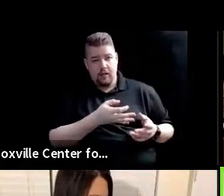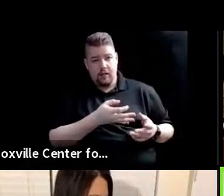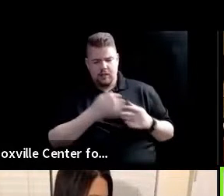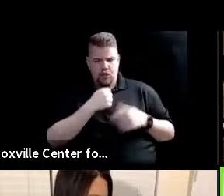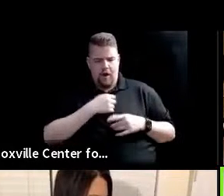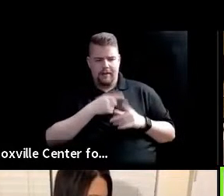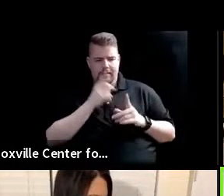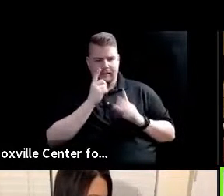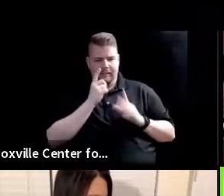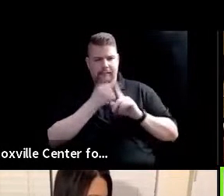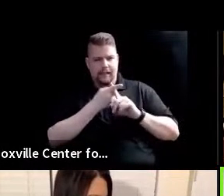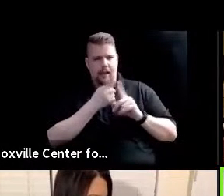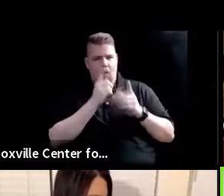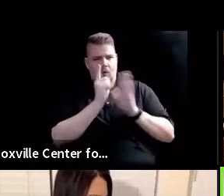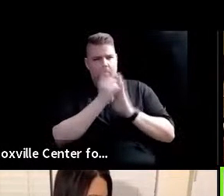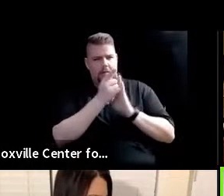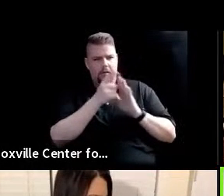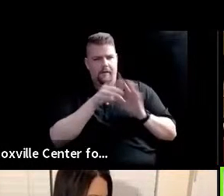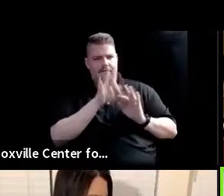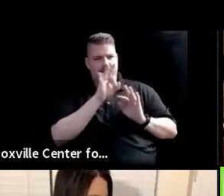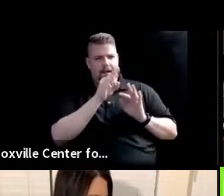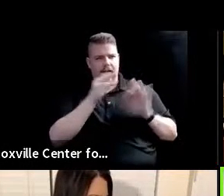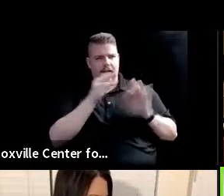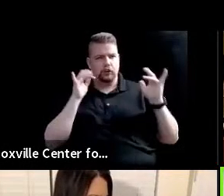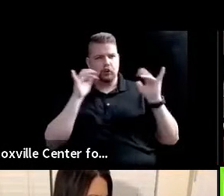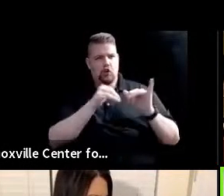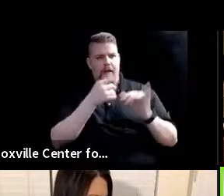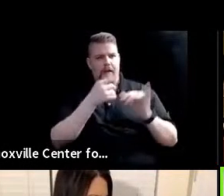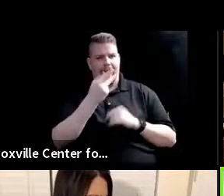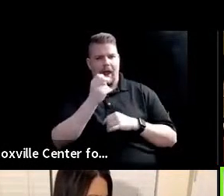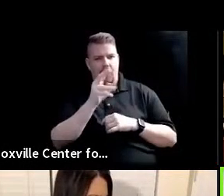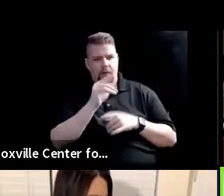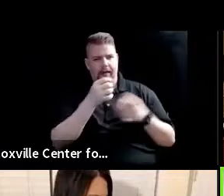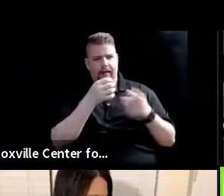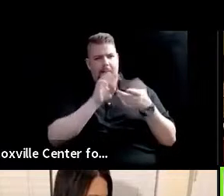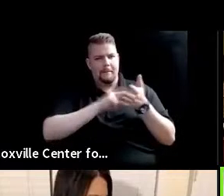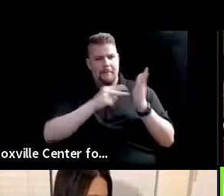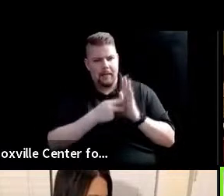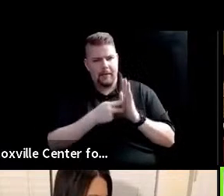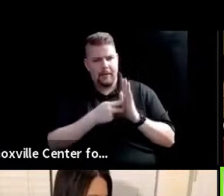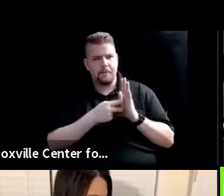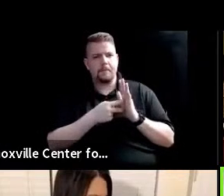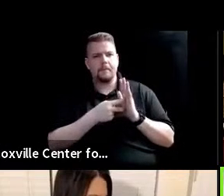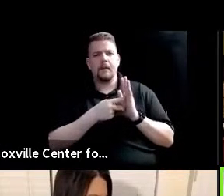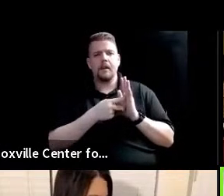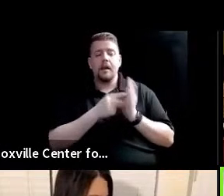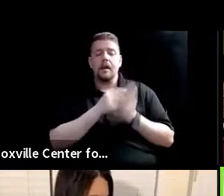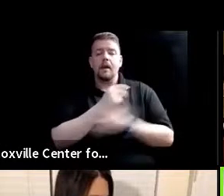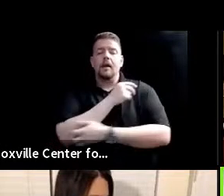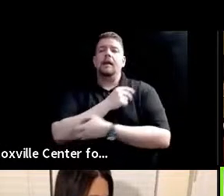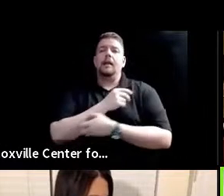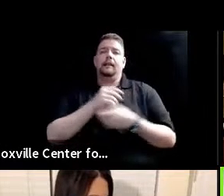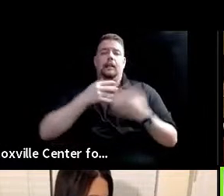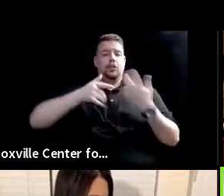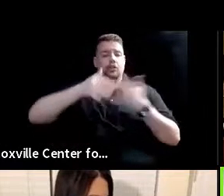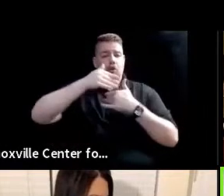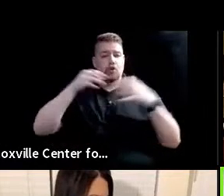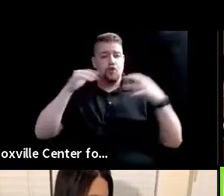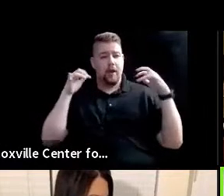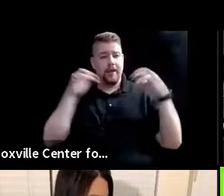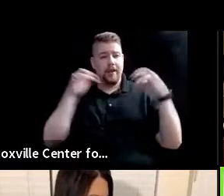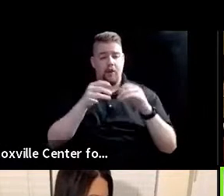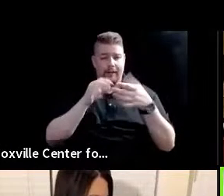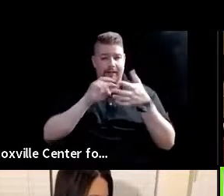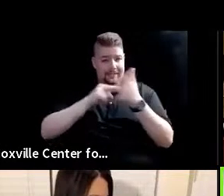take me a second to find the social gathering definition, but the social gathering definition